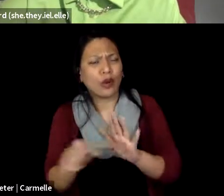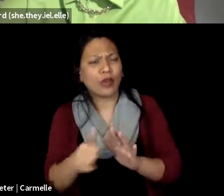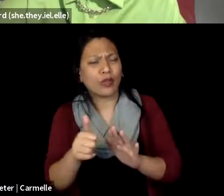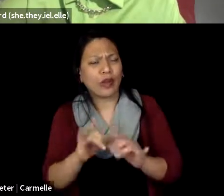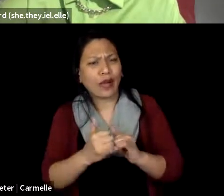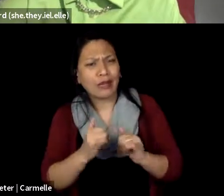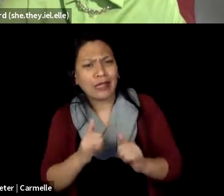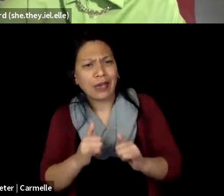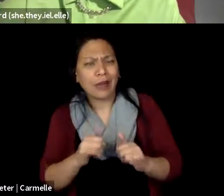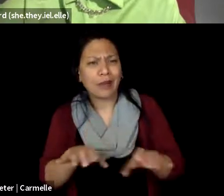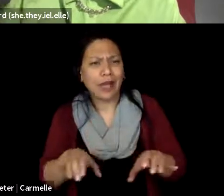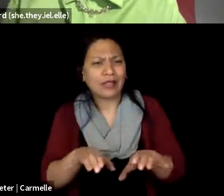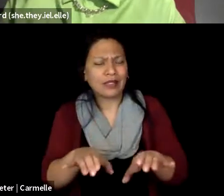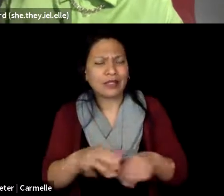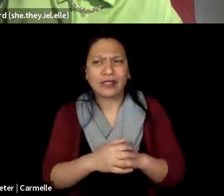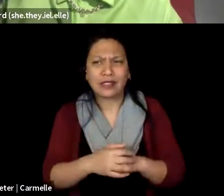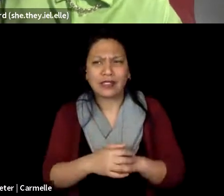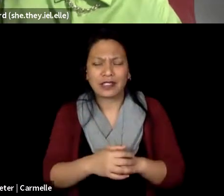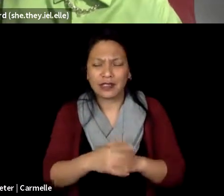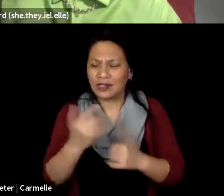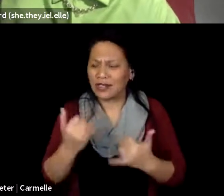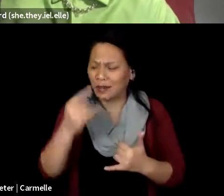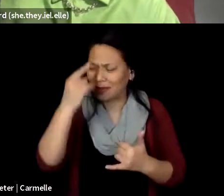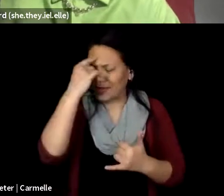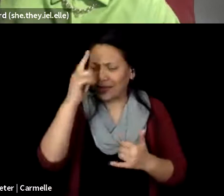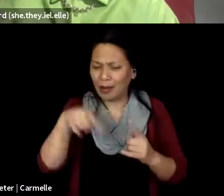of like time and value, and